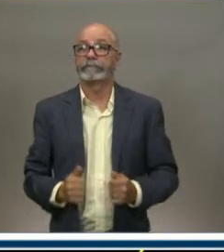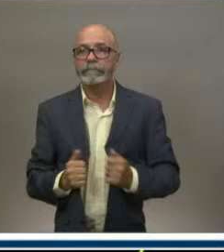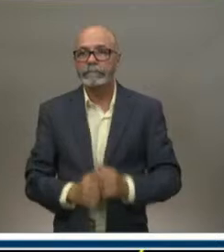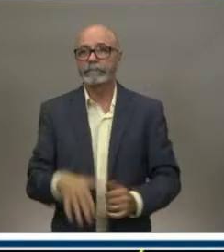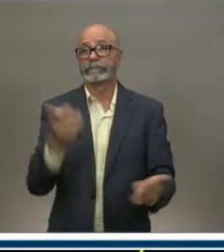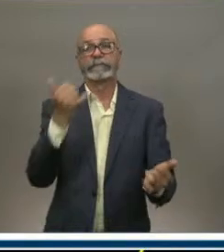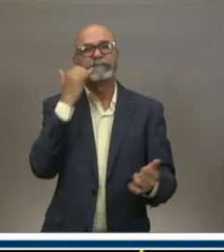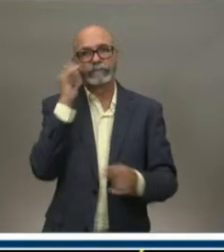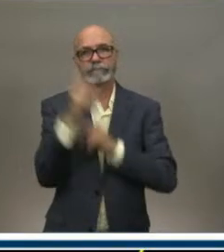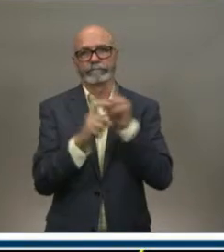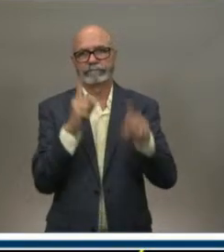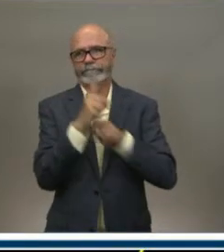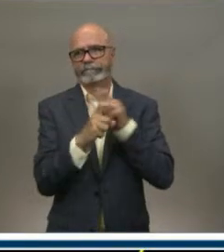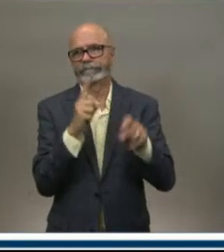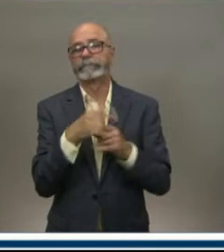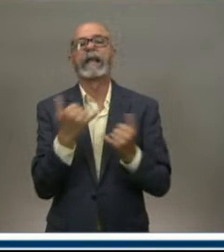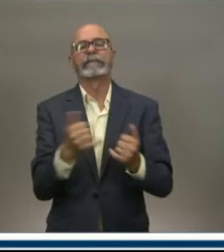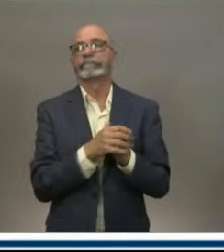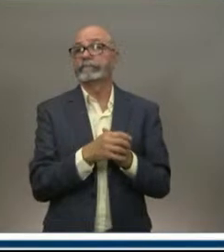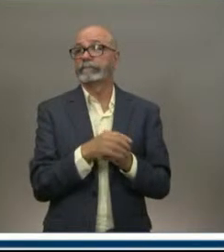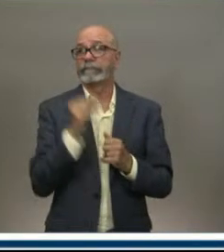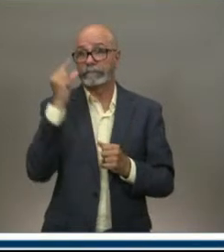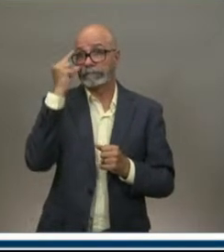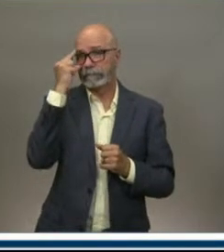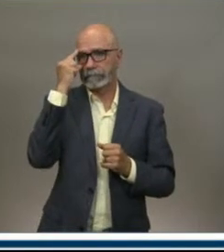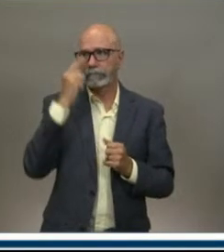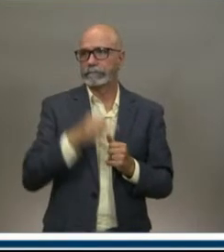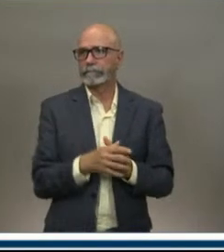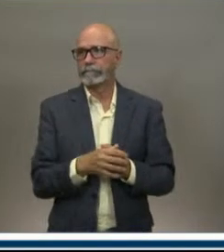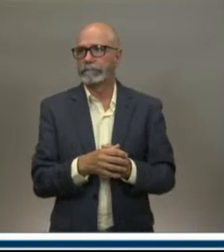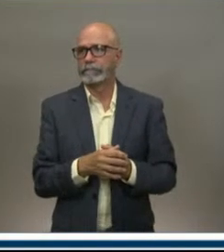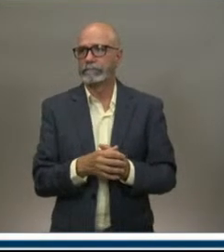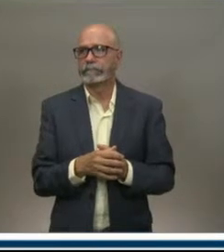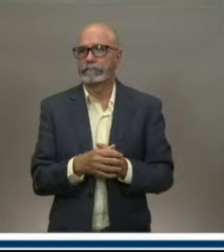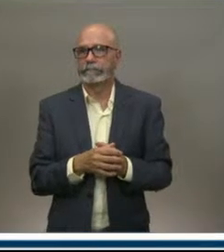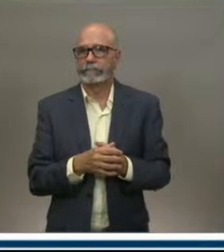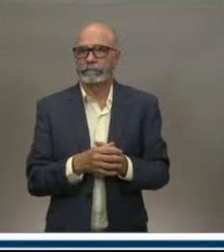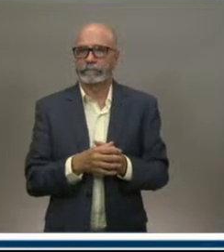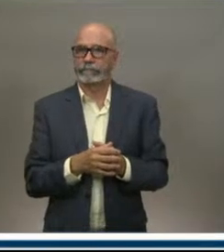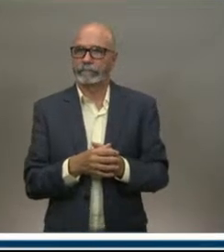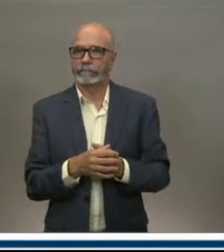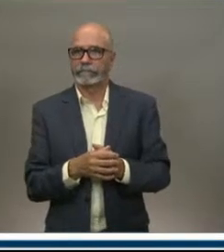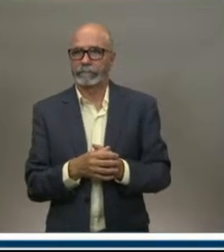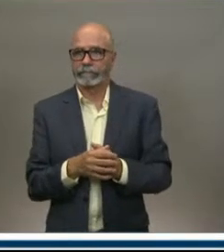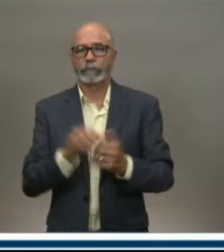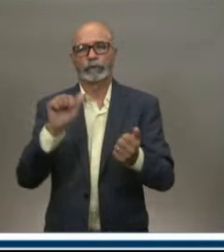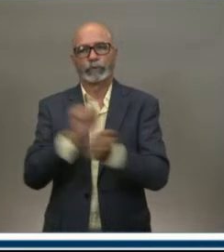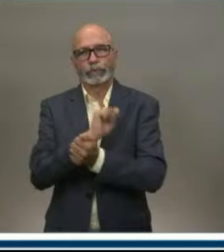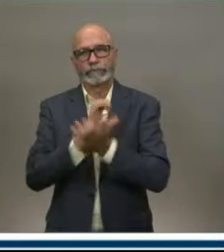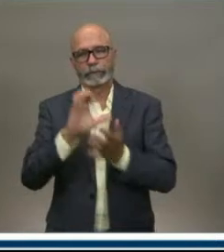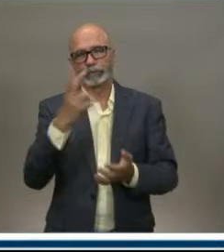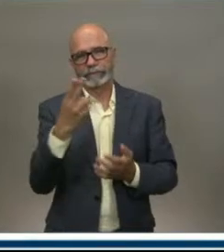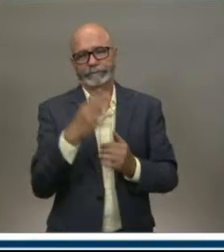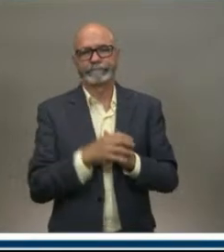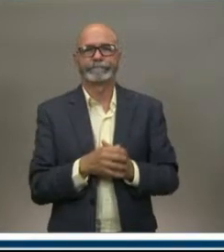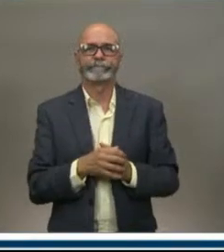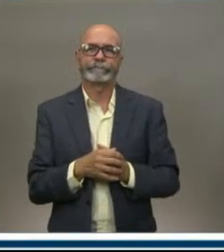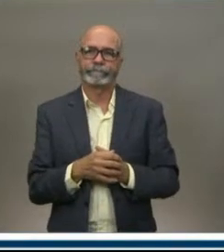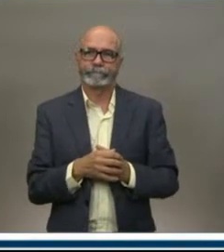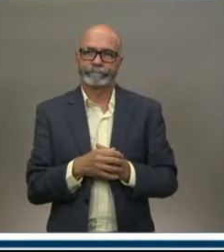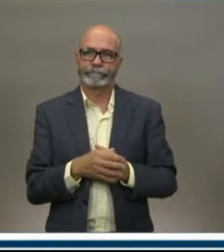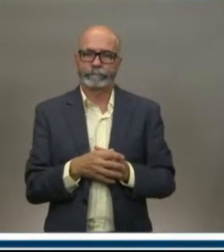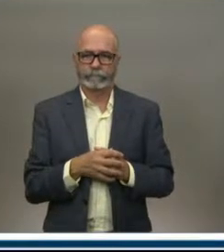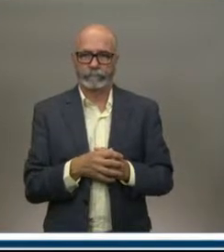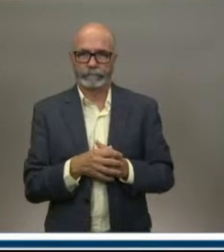question, please ensure that your phone is on mute. We'll start with John McPhee from the Chronicle Herald. Go ahead, John. Thank